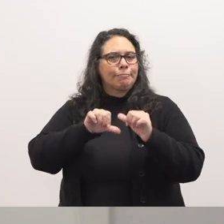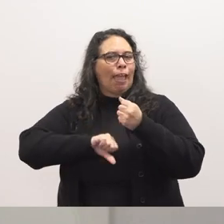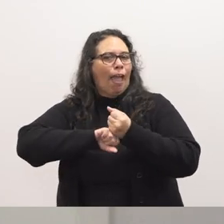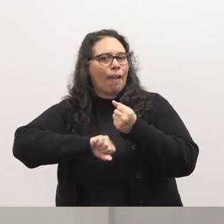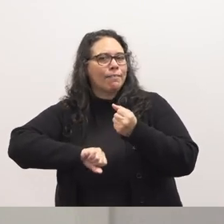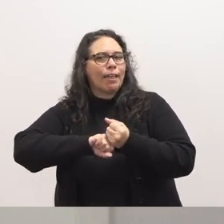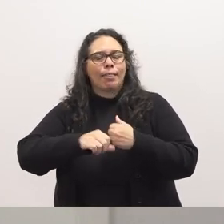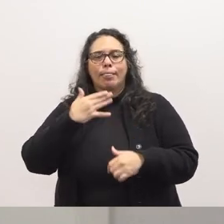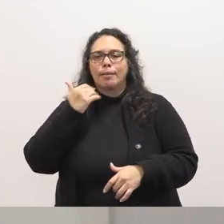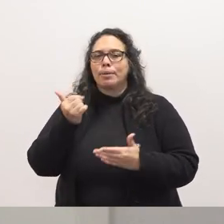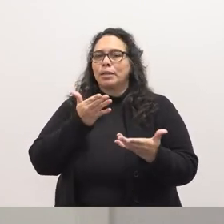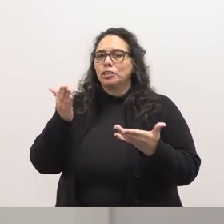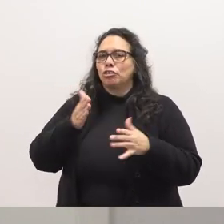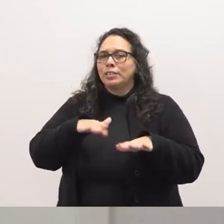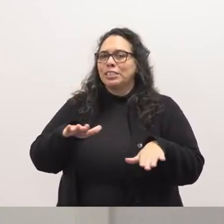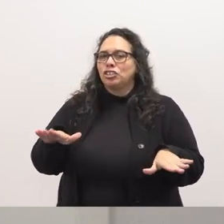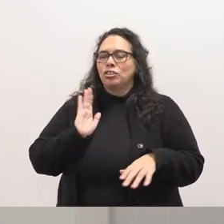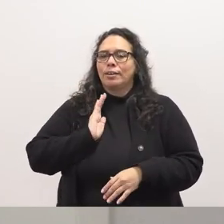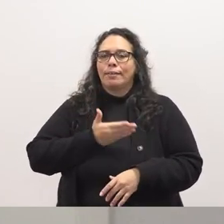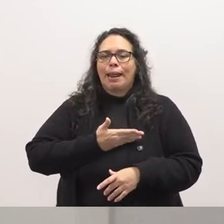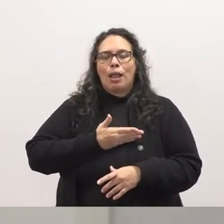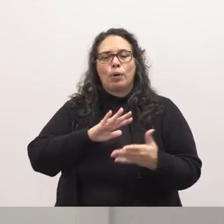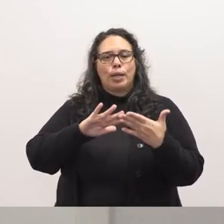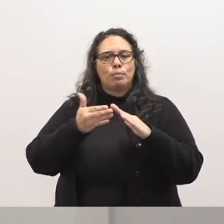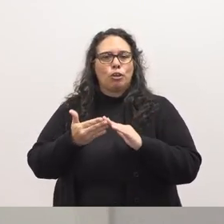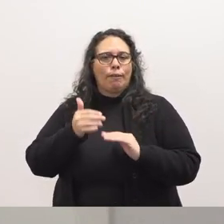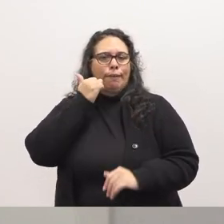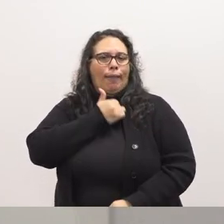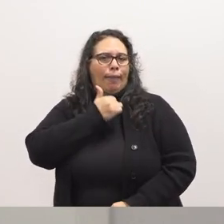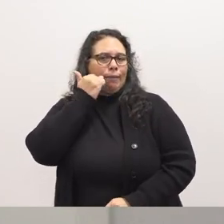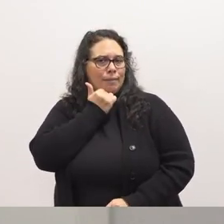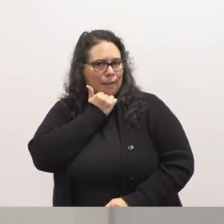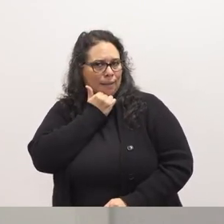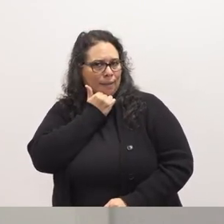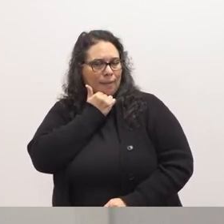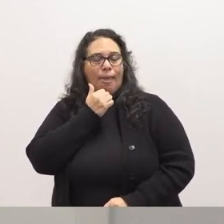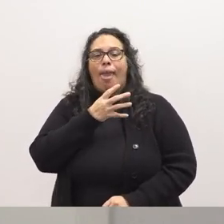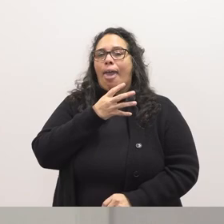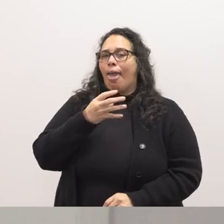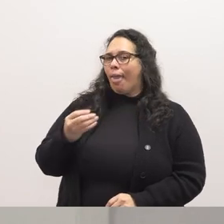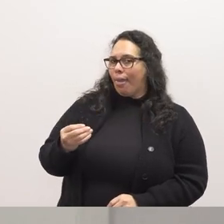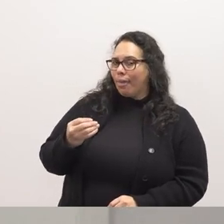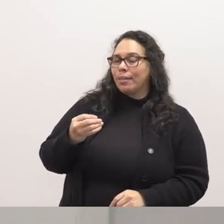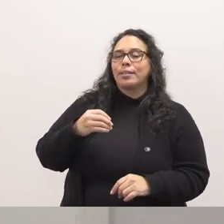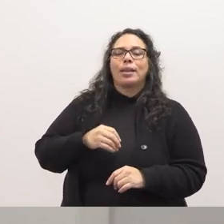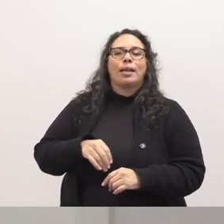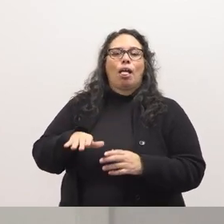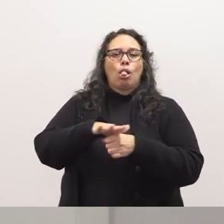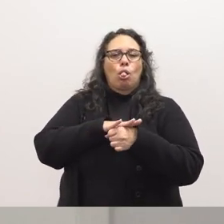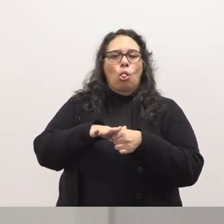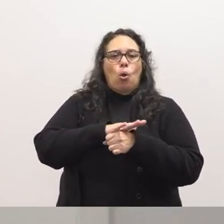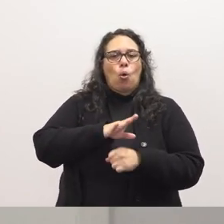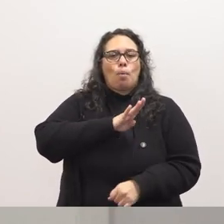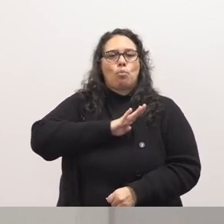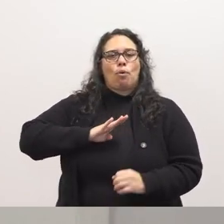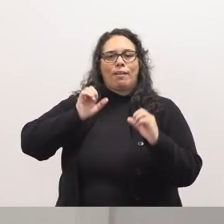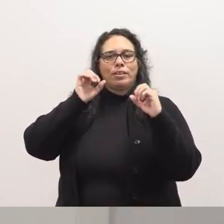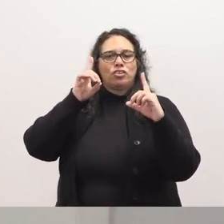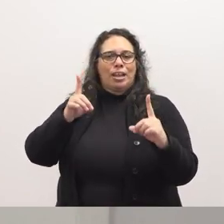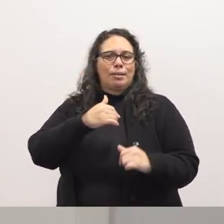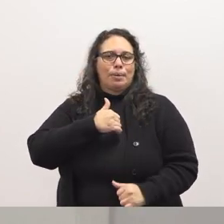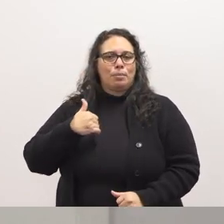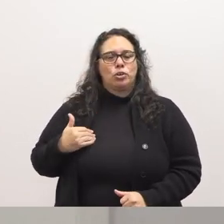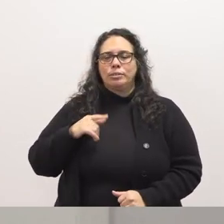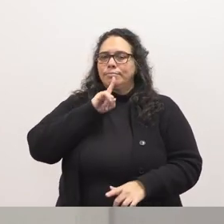advocate to best serve the children in our community each and every day. And whereas local Board of Education members